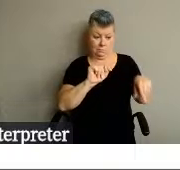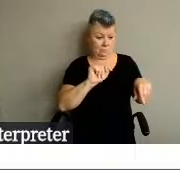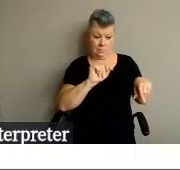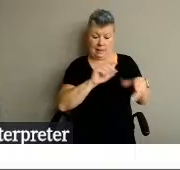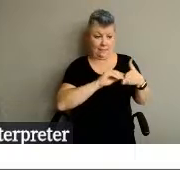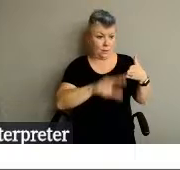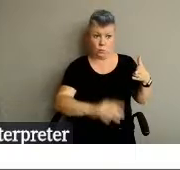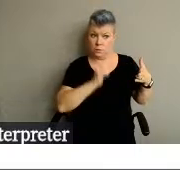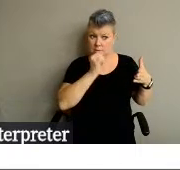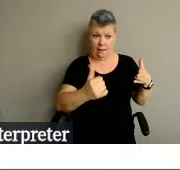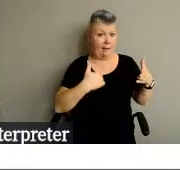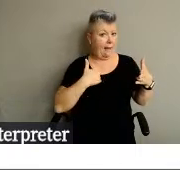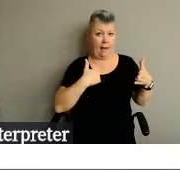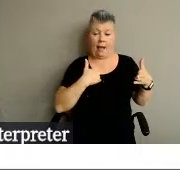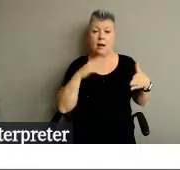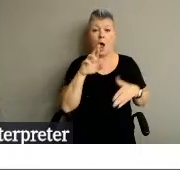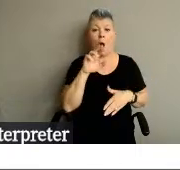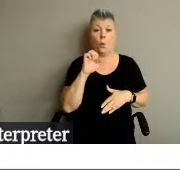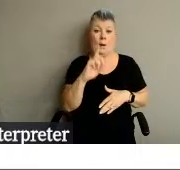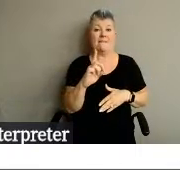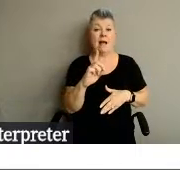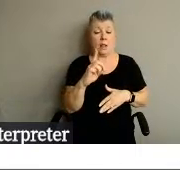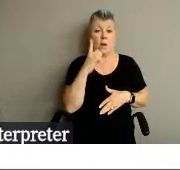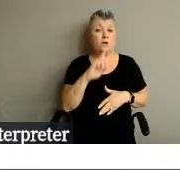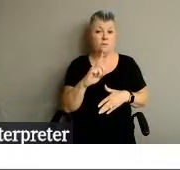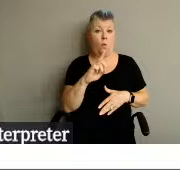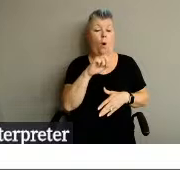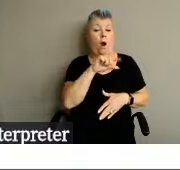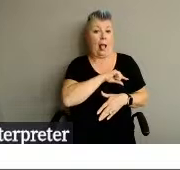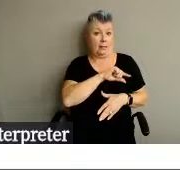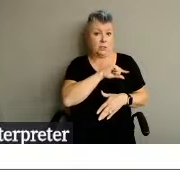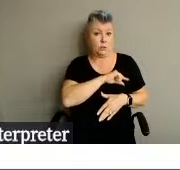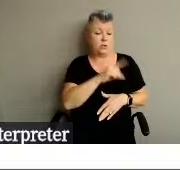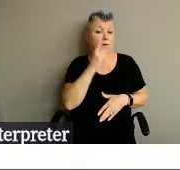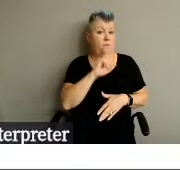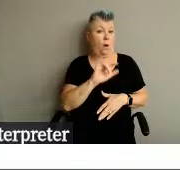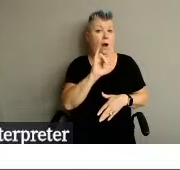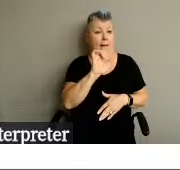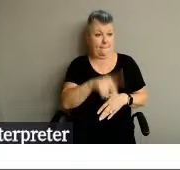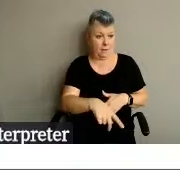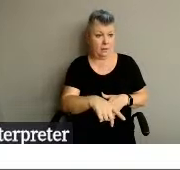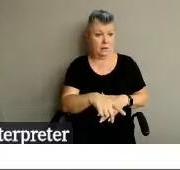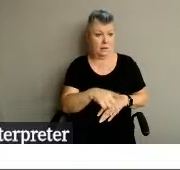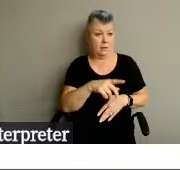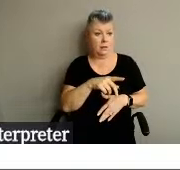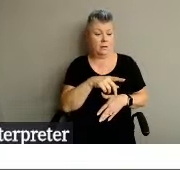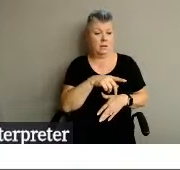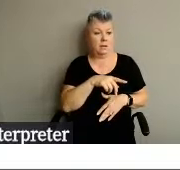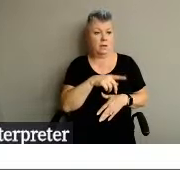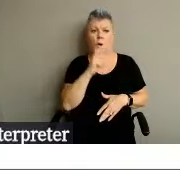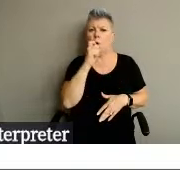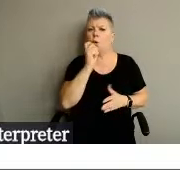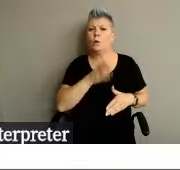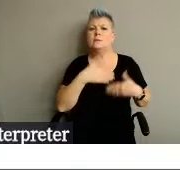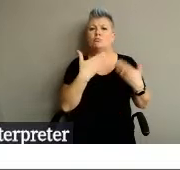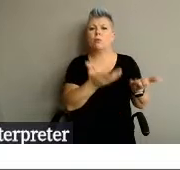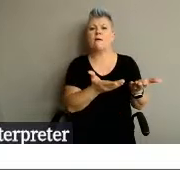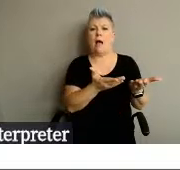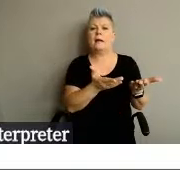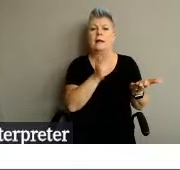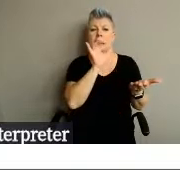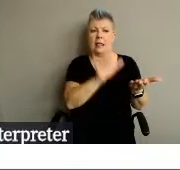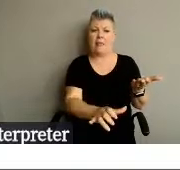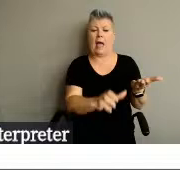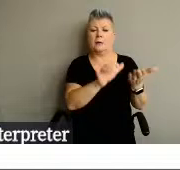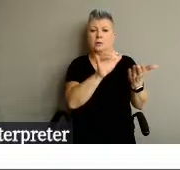their, reevaluation for eligibility for an IEP. They're in kindergarten and anything. Who's providing that